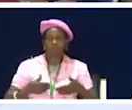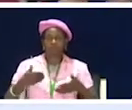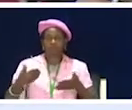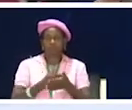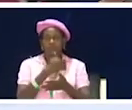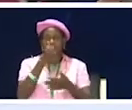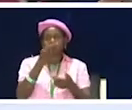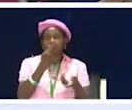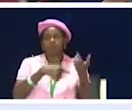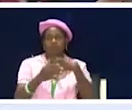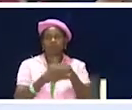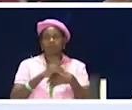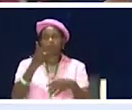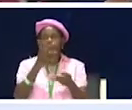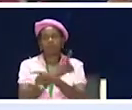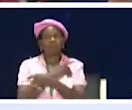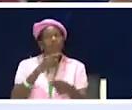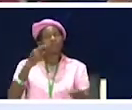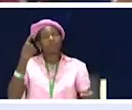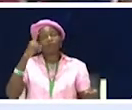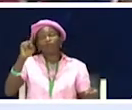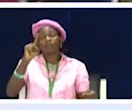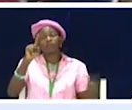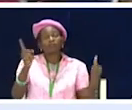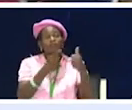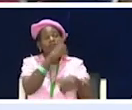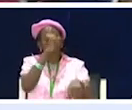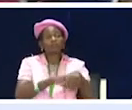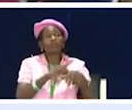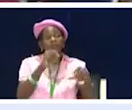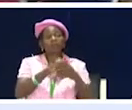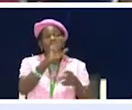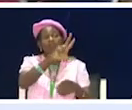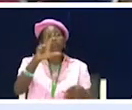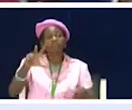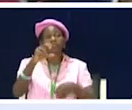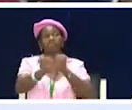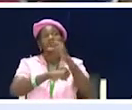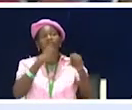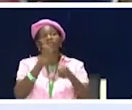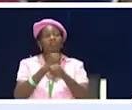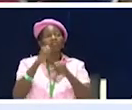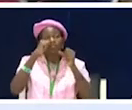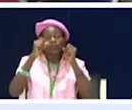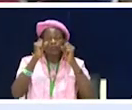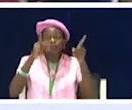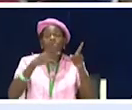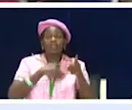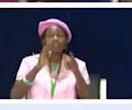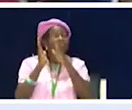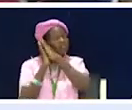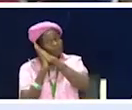day and said, for the first time in 33 years, she woke up and the bed was dry.